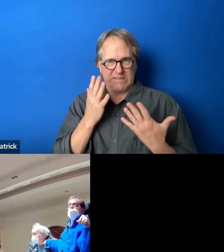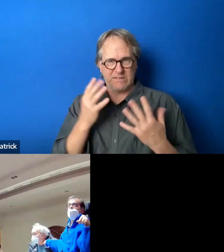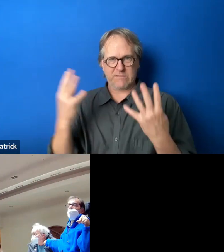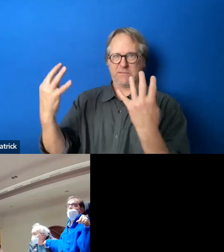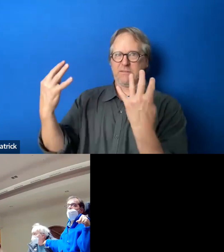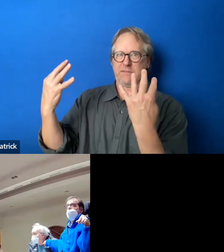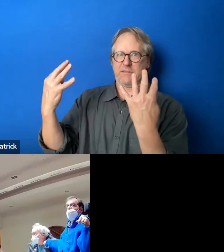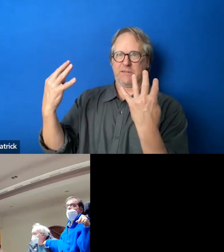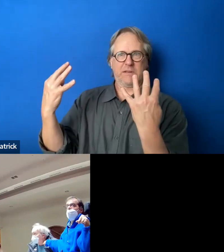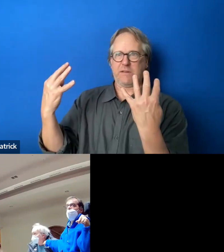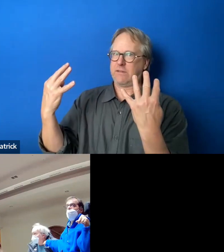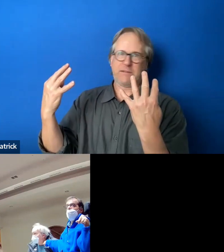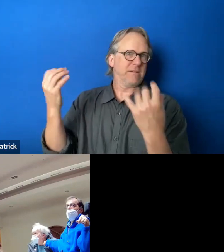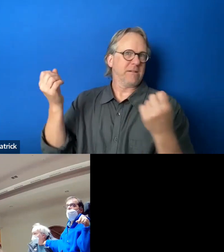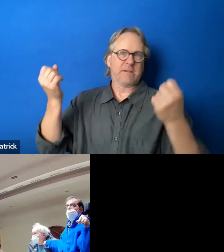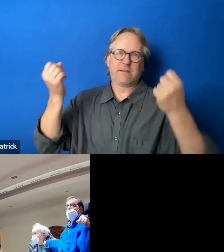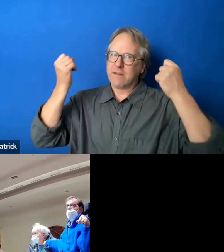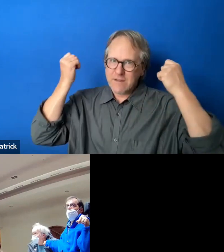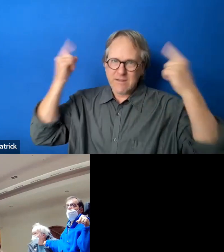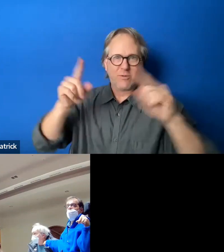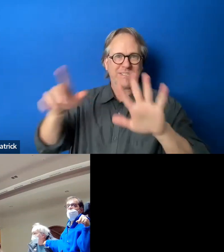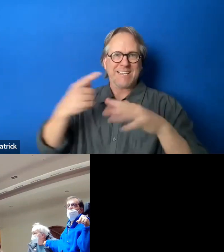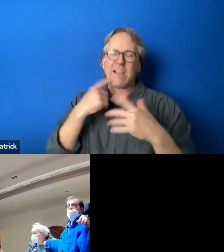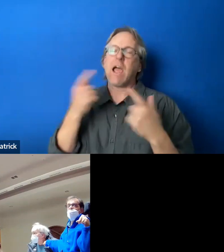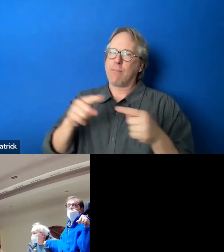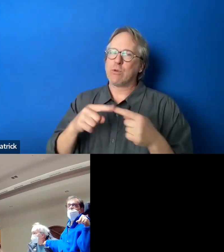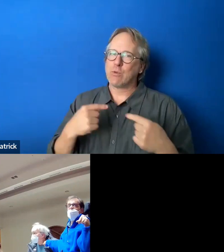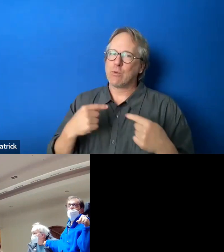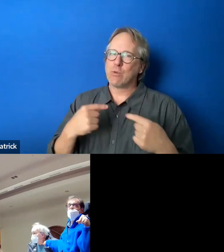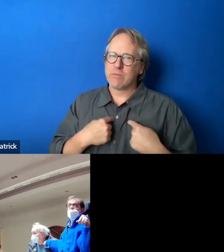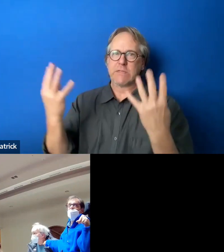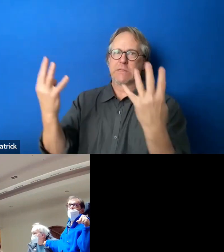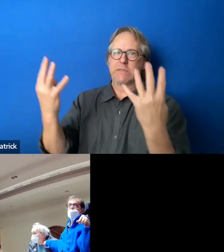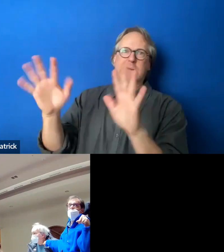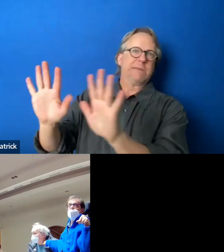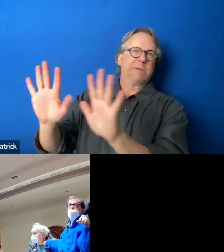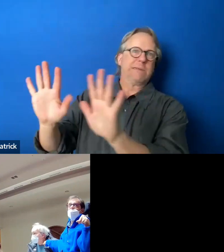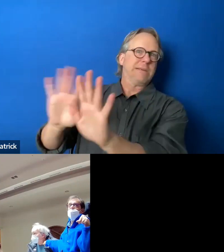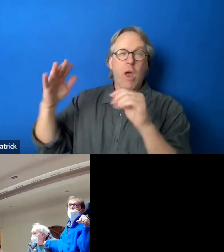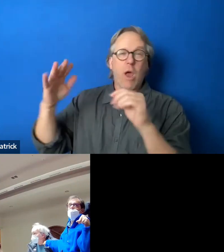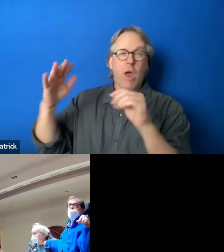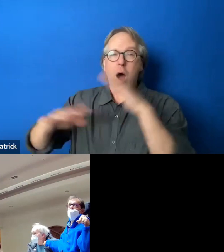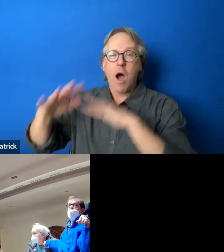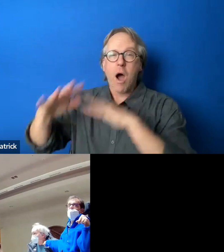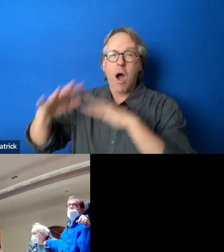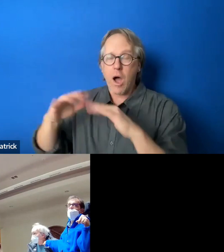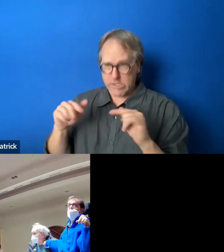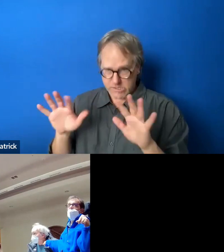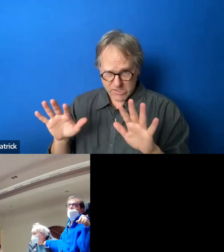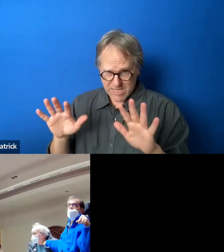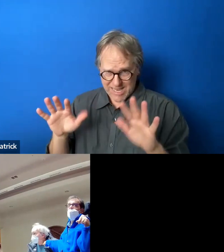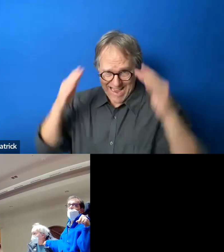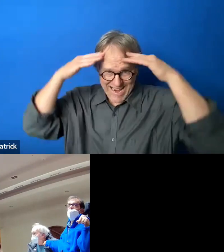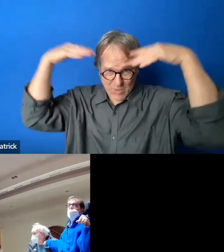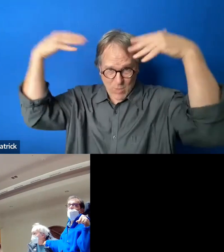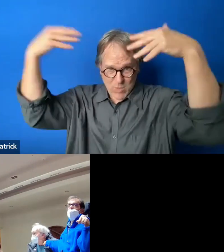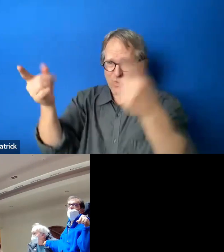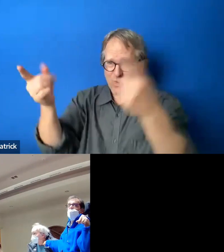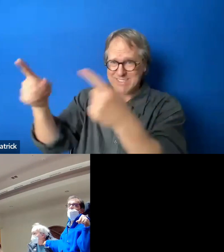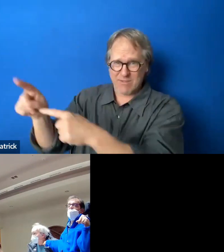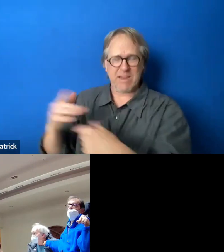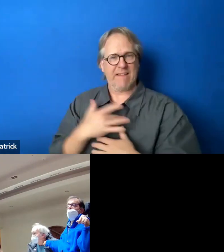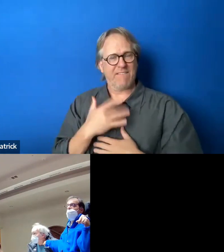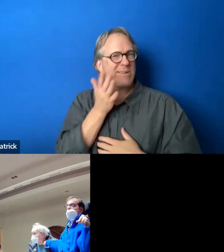suddenly can't understand what anyone's saying, which happens to me a lot, or too many people are talking to me at once and now I literally don't know what's going on, you know, but it feels